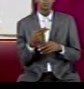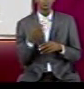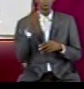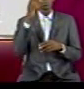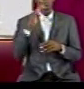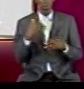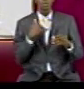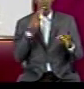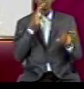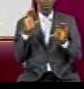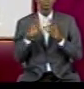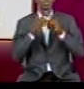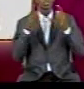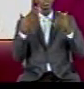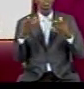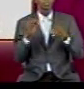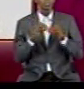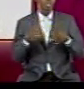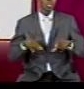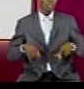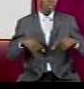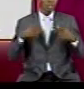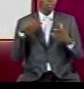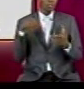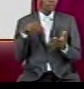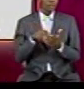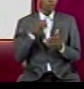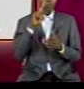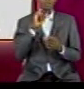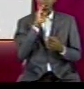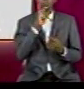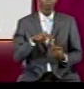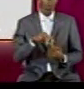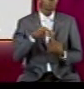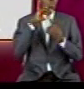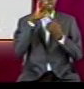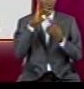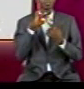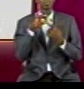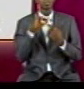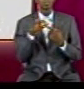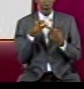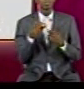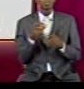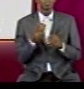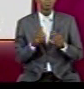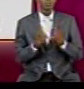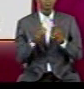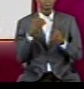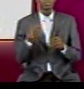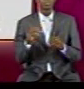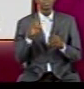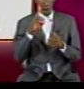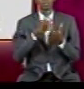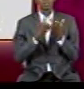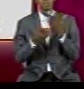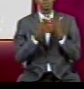my life, but this was a spectacular one in my life. During the December